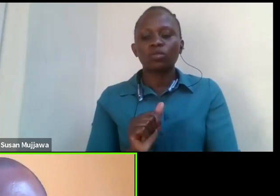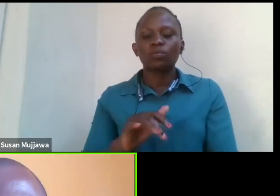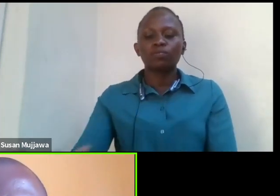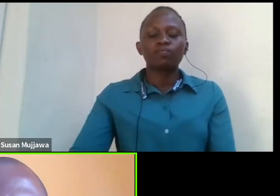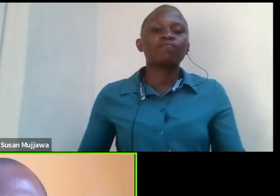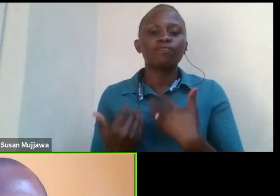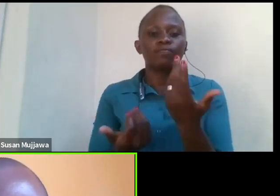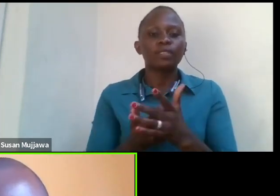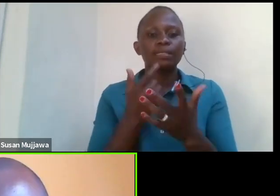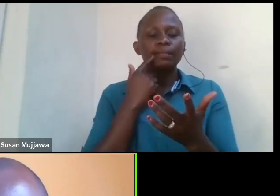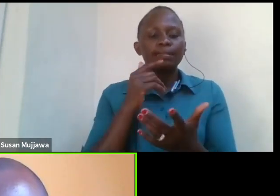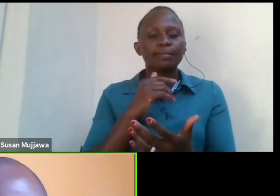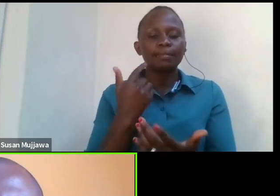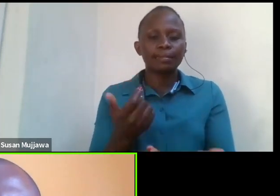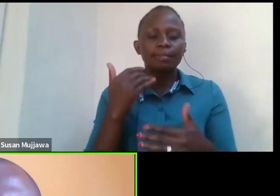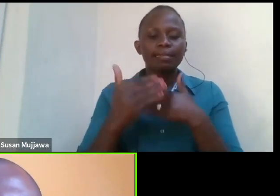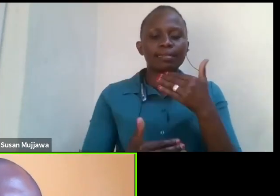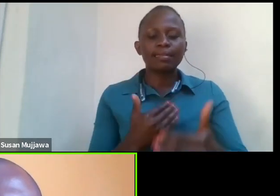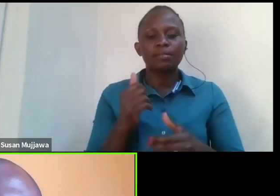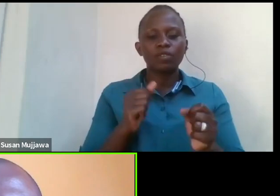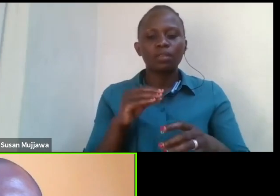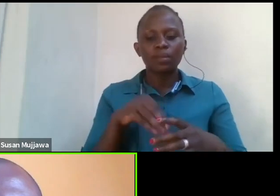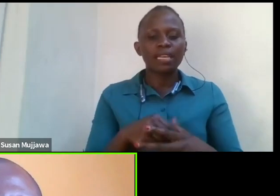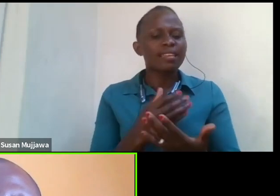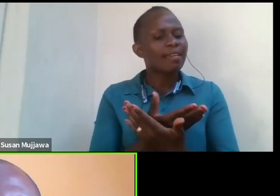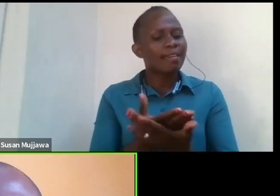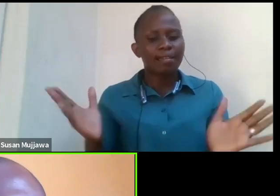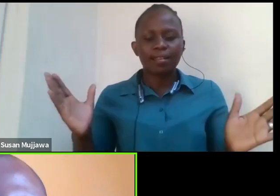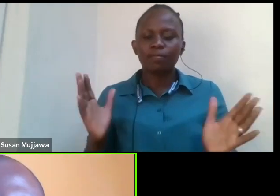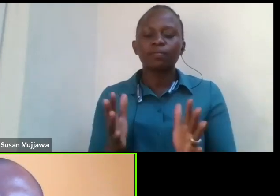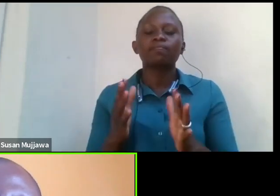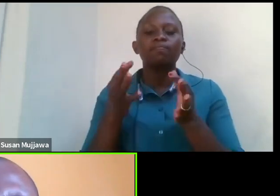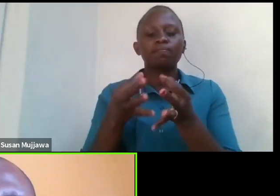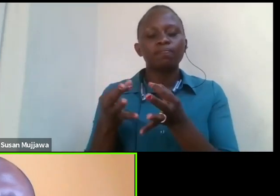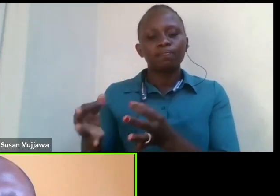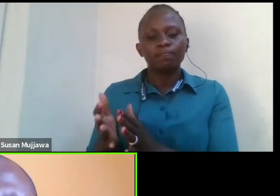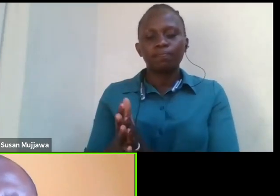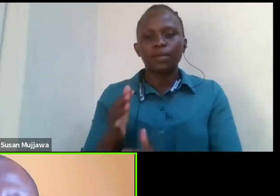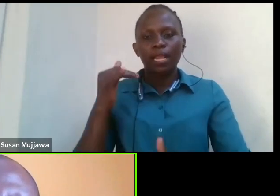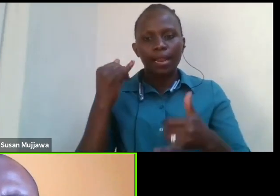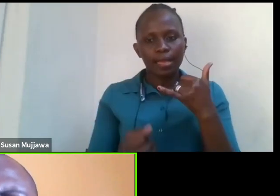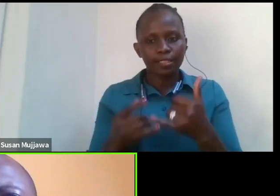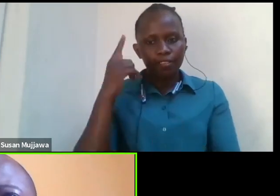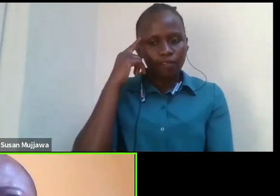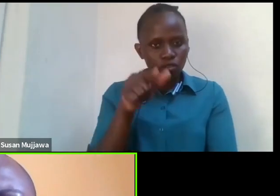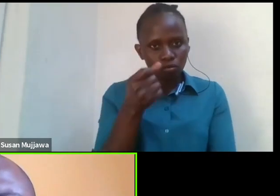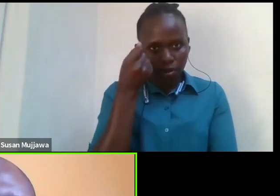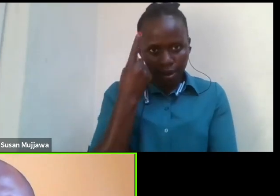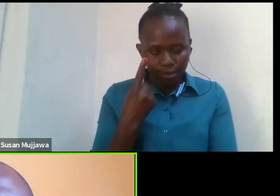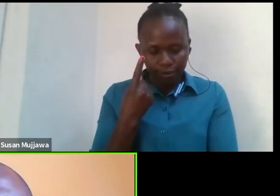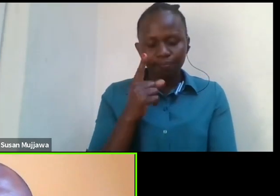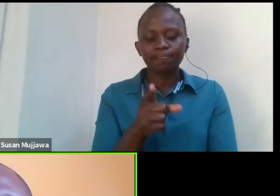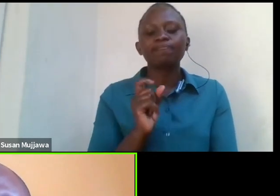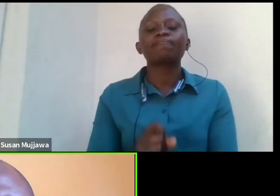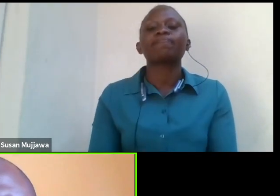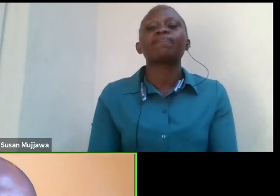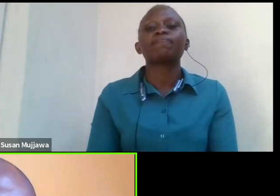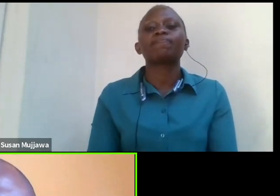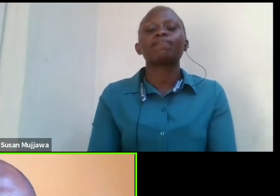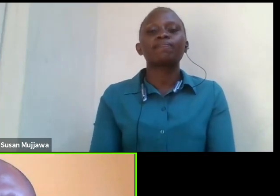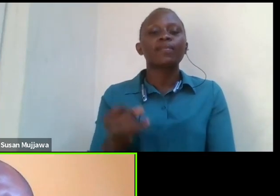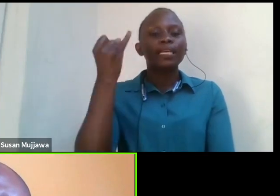system could be in any jurisdiction. And another thing, last but not least, for you to understand is that